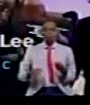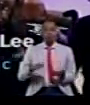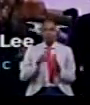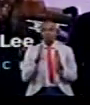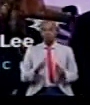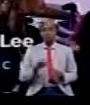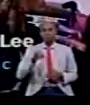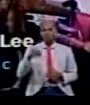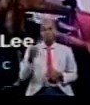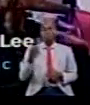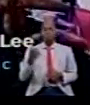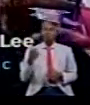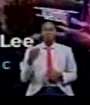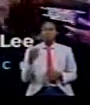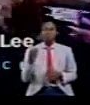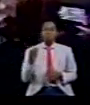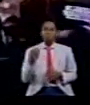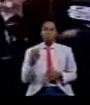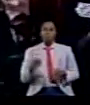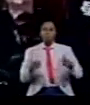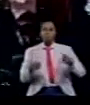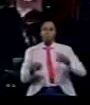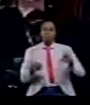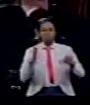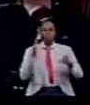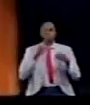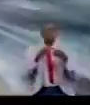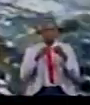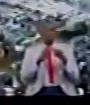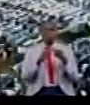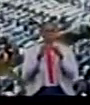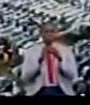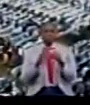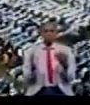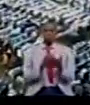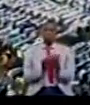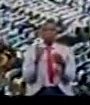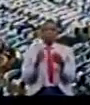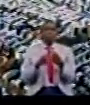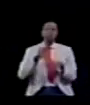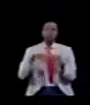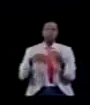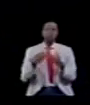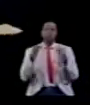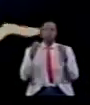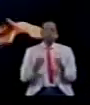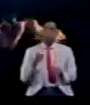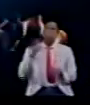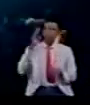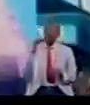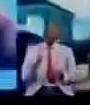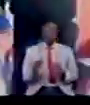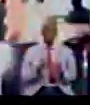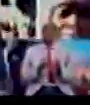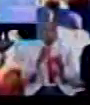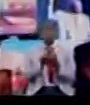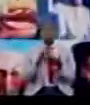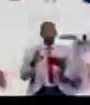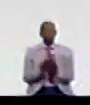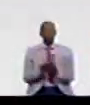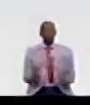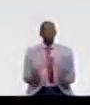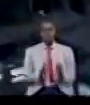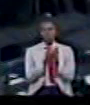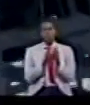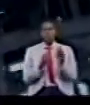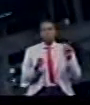sustaining you. We want to give all the glory to God. Please open your mouth and join me now as we begin to celebrate God, as we